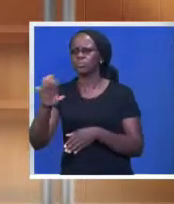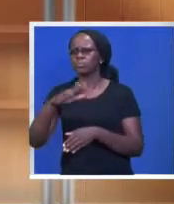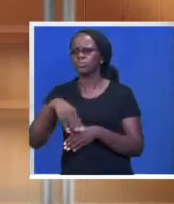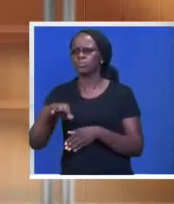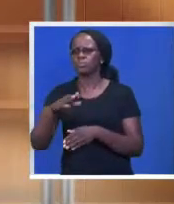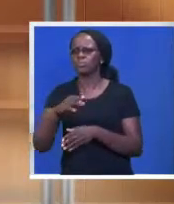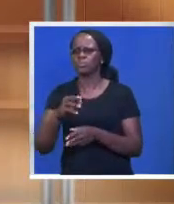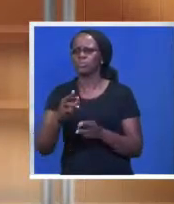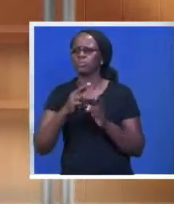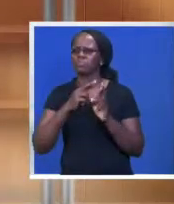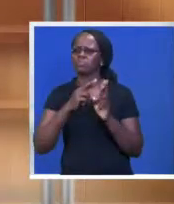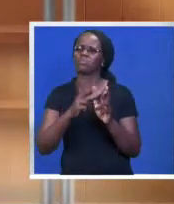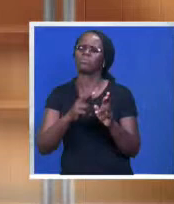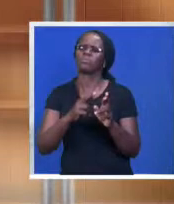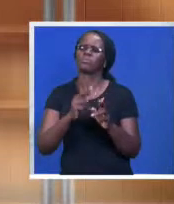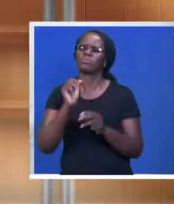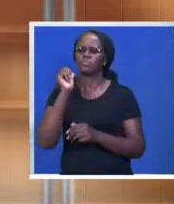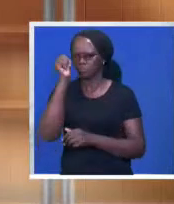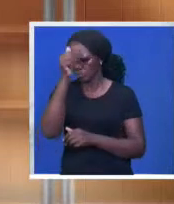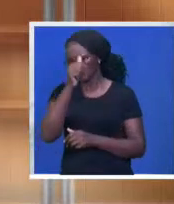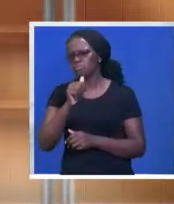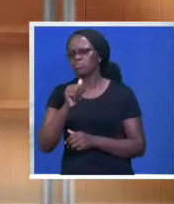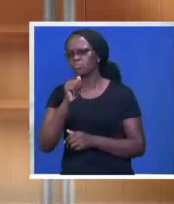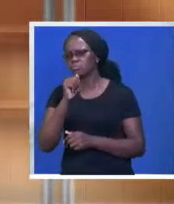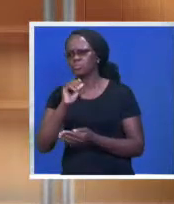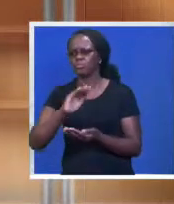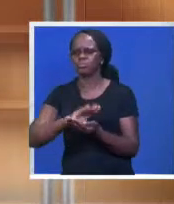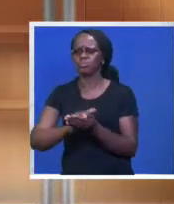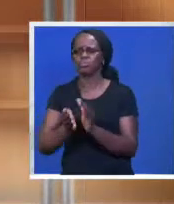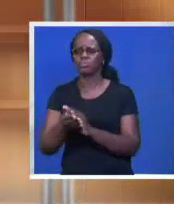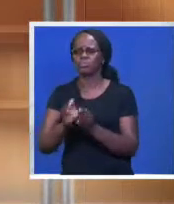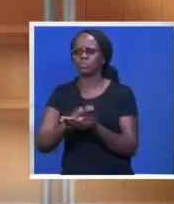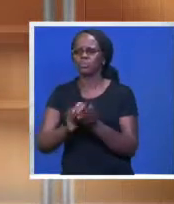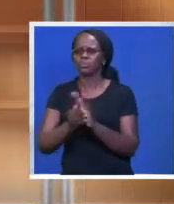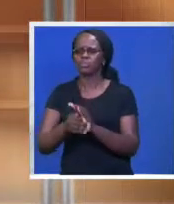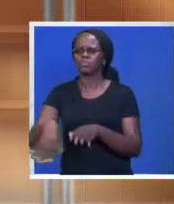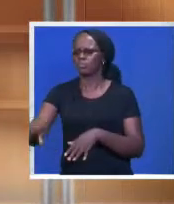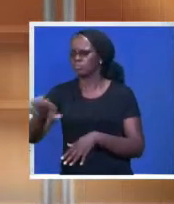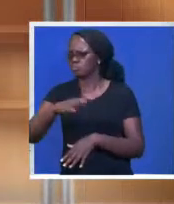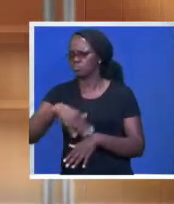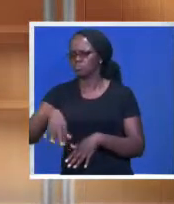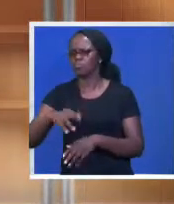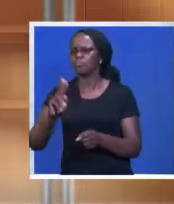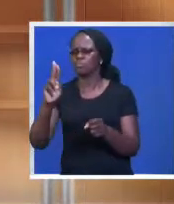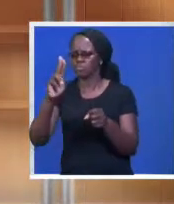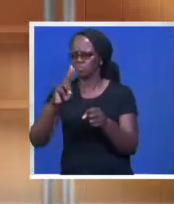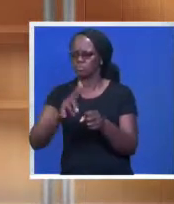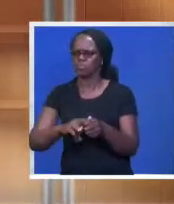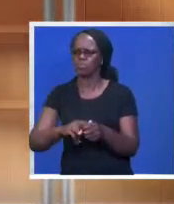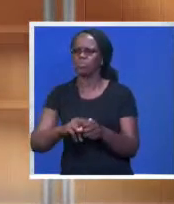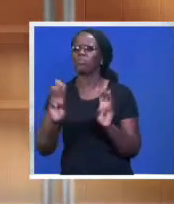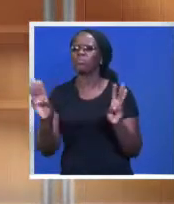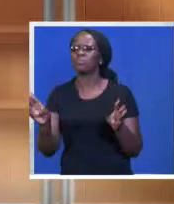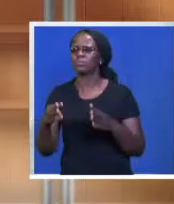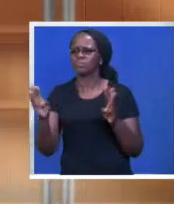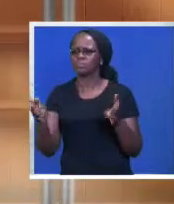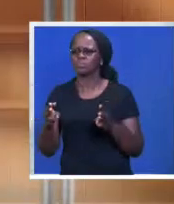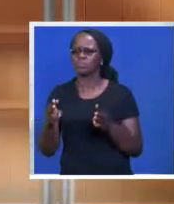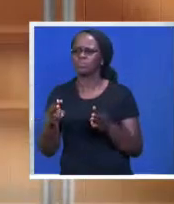is around us, and us as human beings, we are created by God. We did not evolve. Let us move